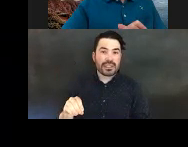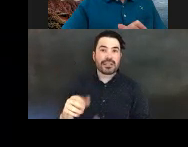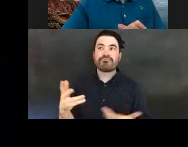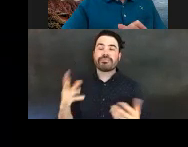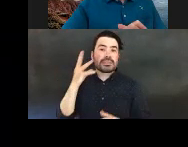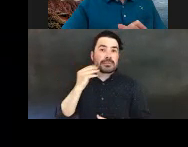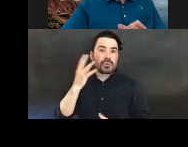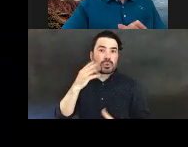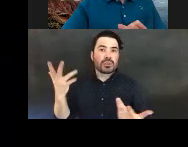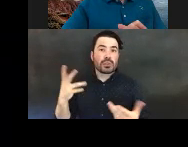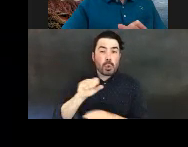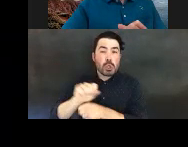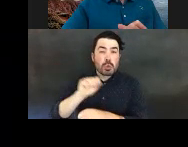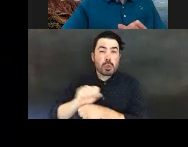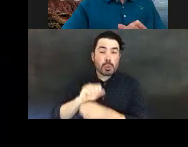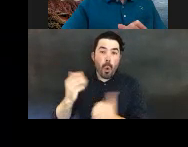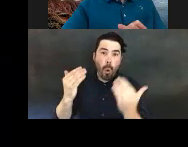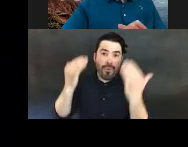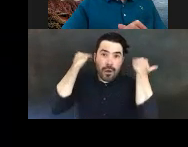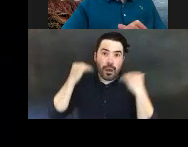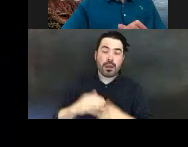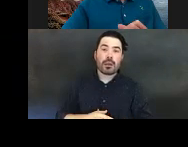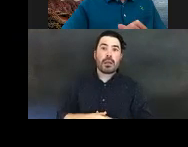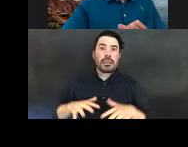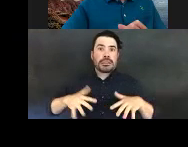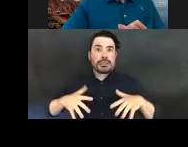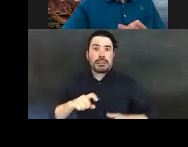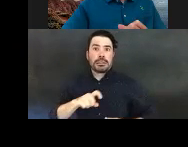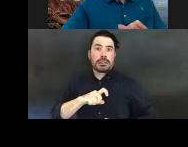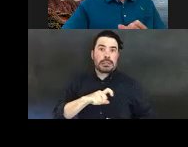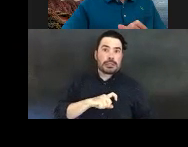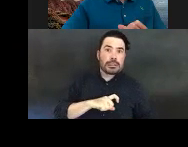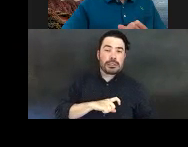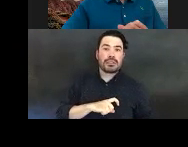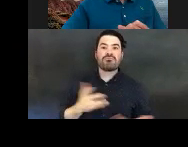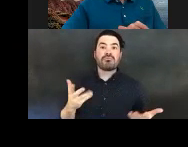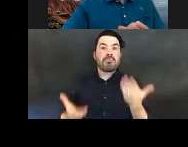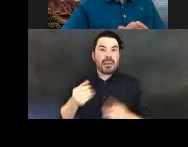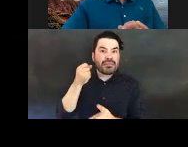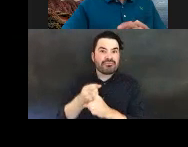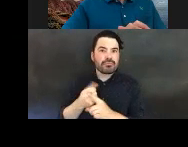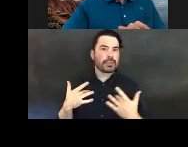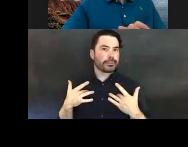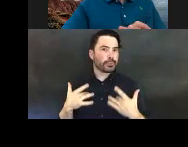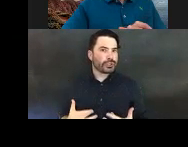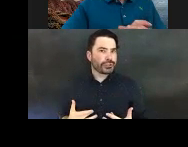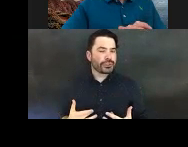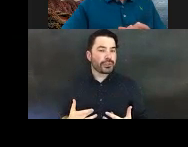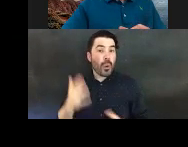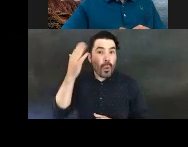workload overload, anxiety, or depression due to the impact of